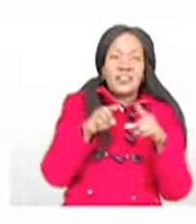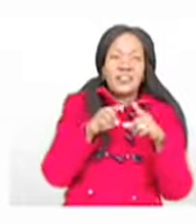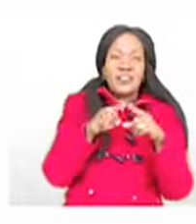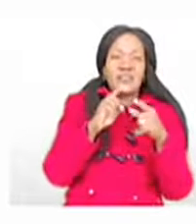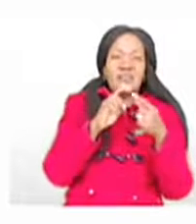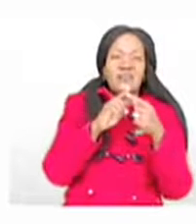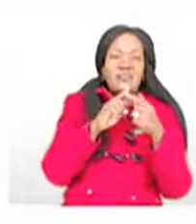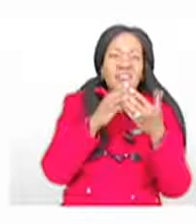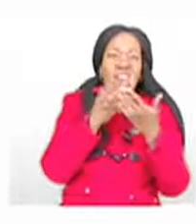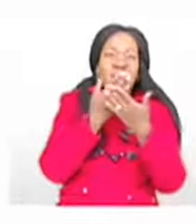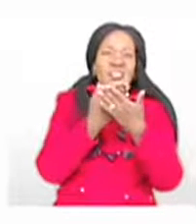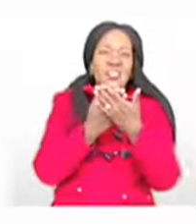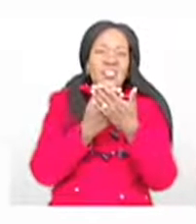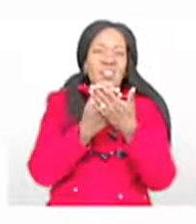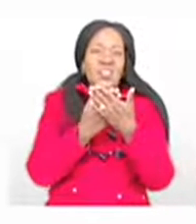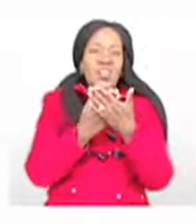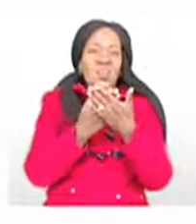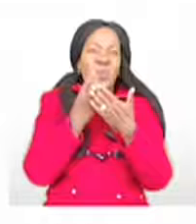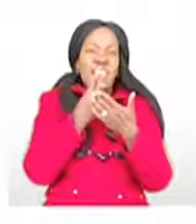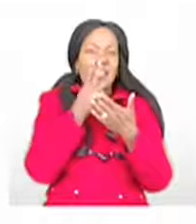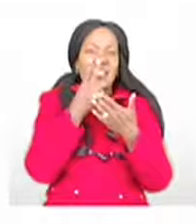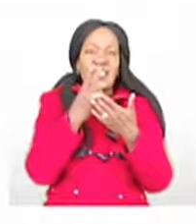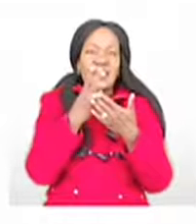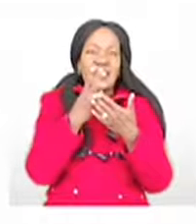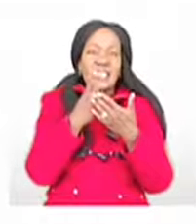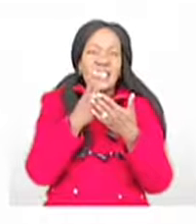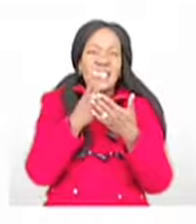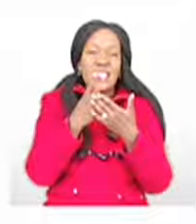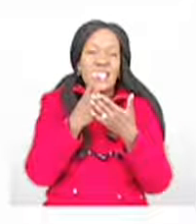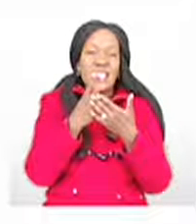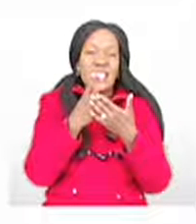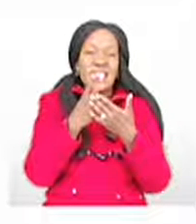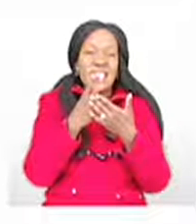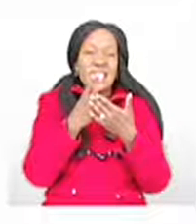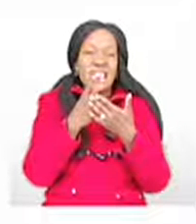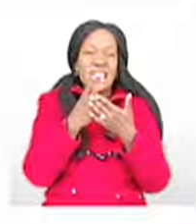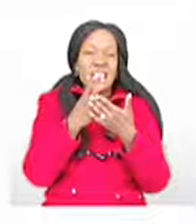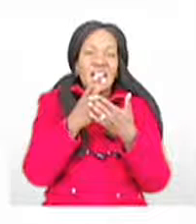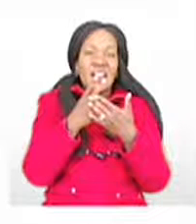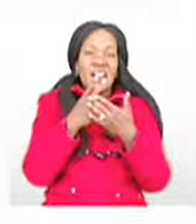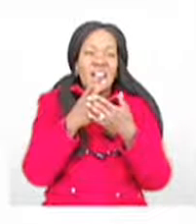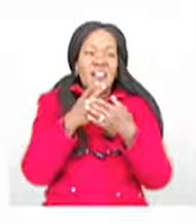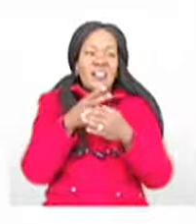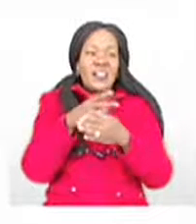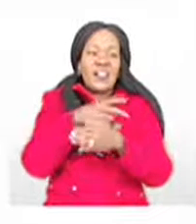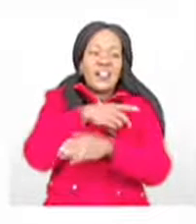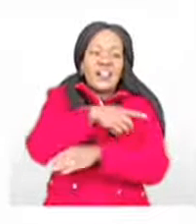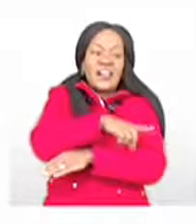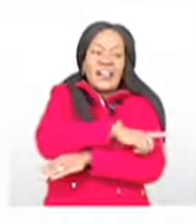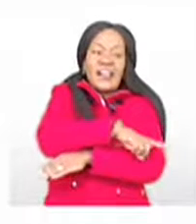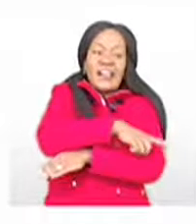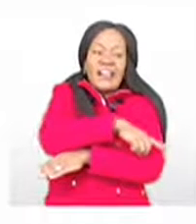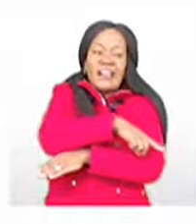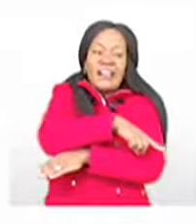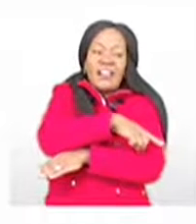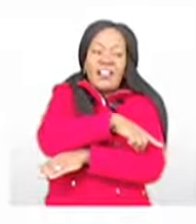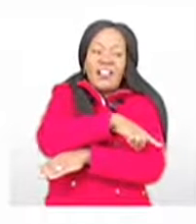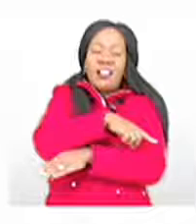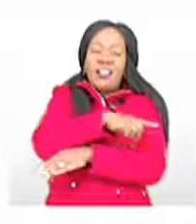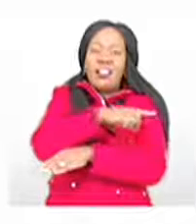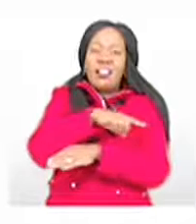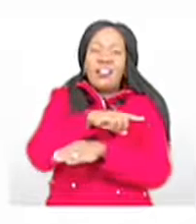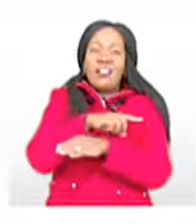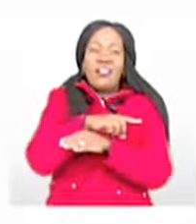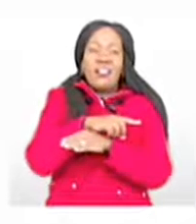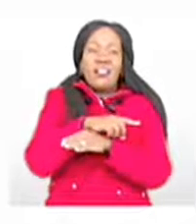on top, we can see a tail of a mouse.